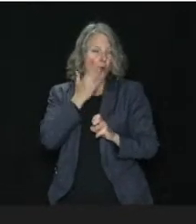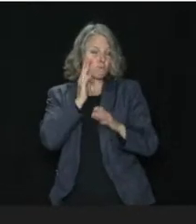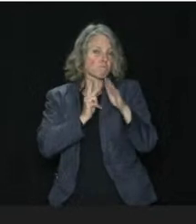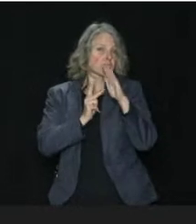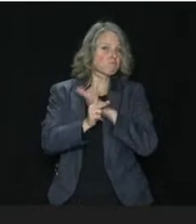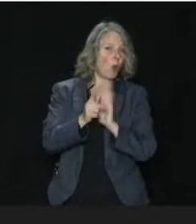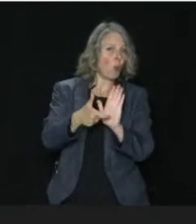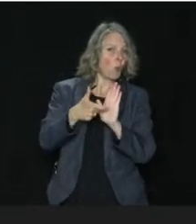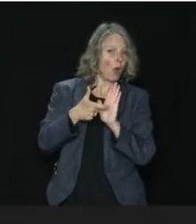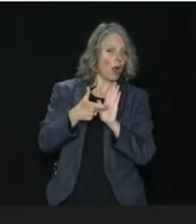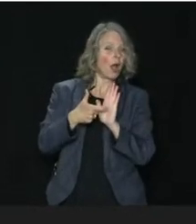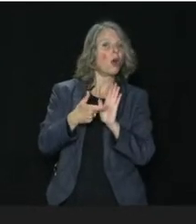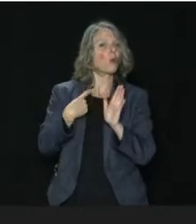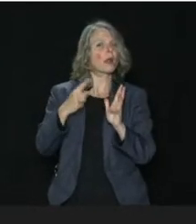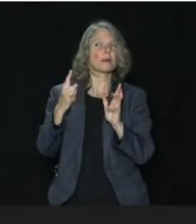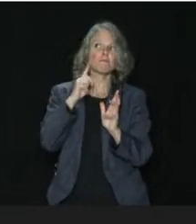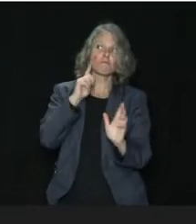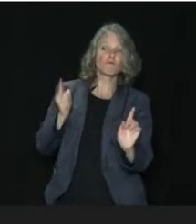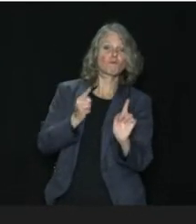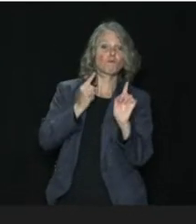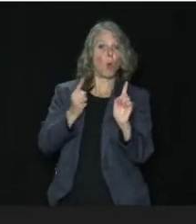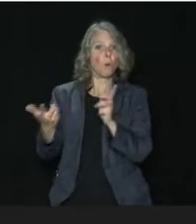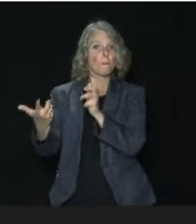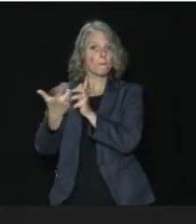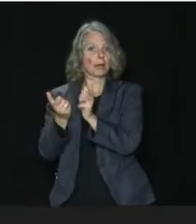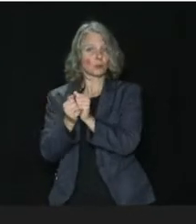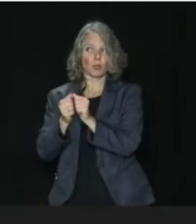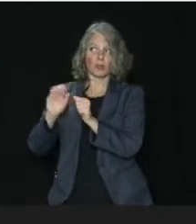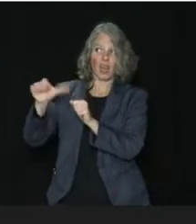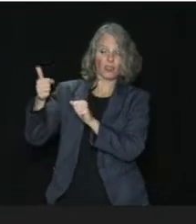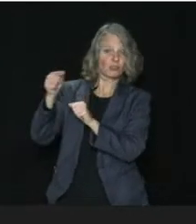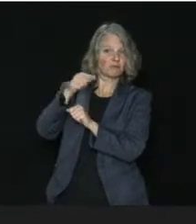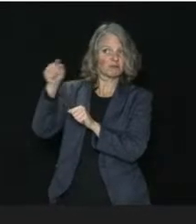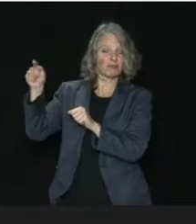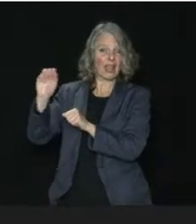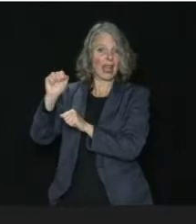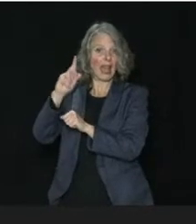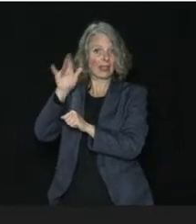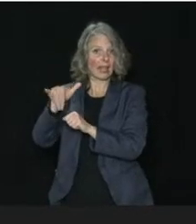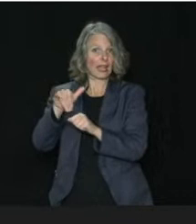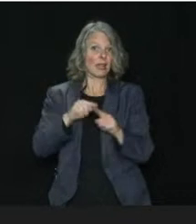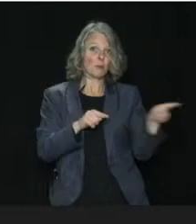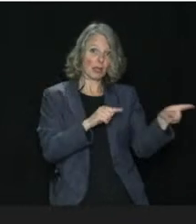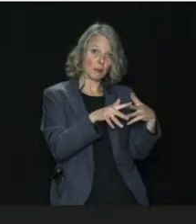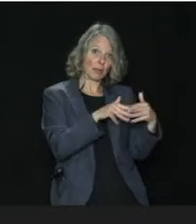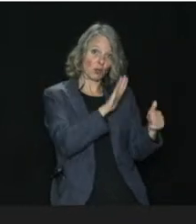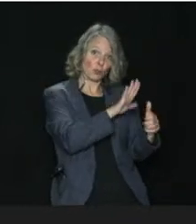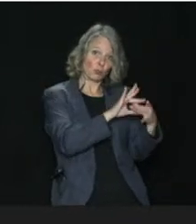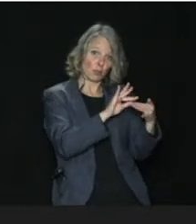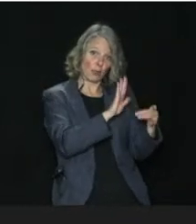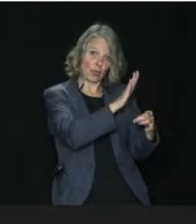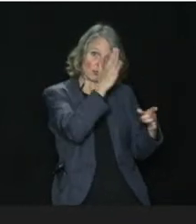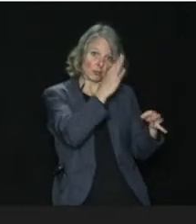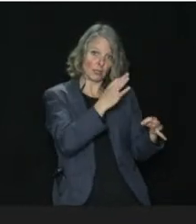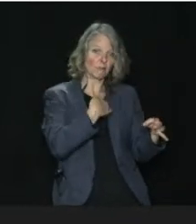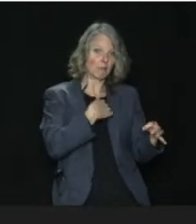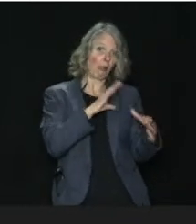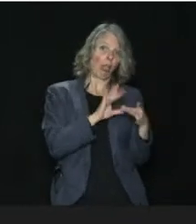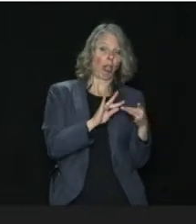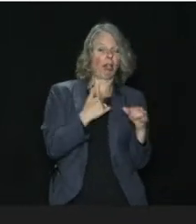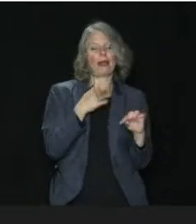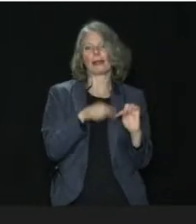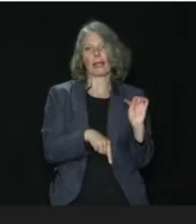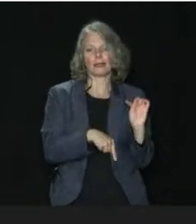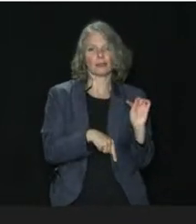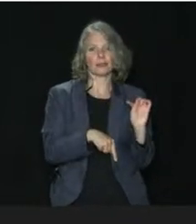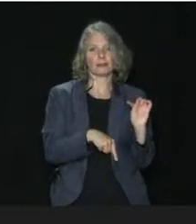align with allied countries, but I can't speak for the United States and the choices they might make around who to welcome into